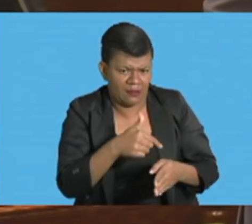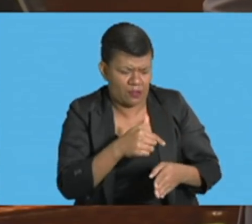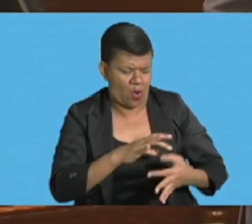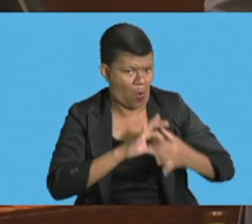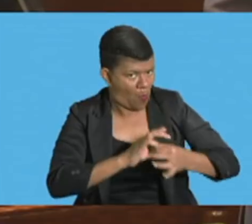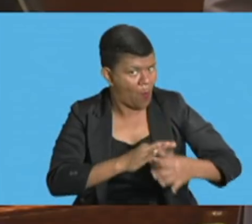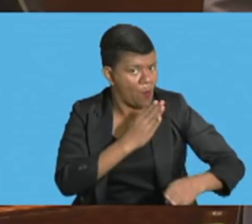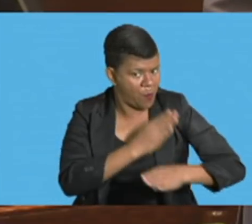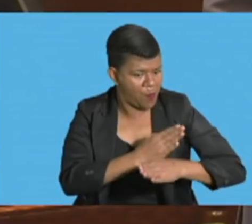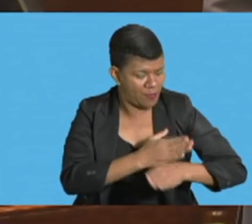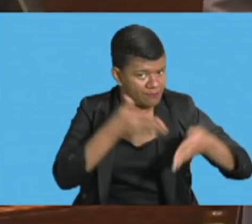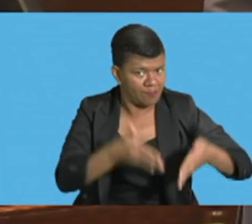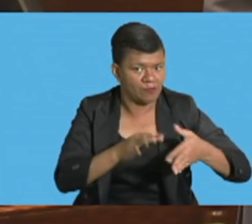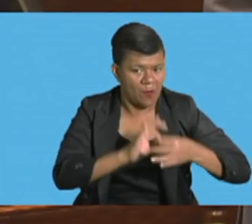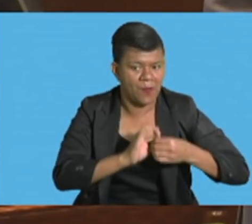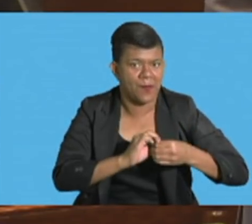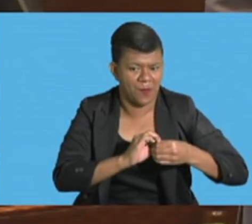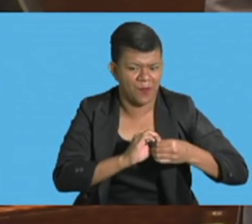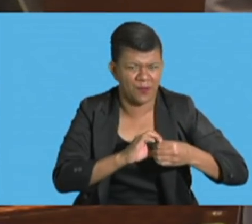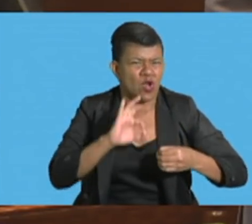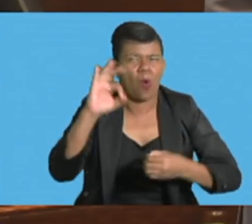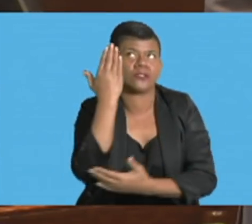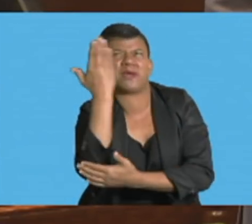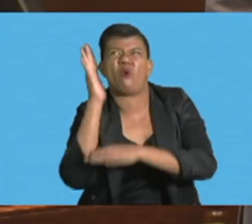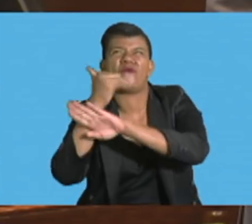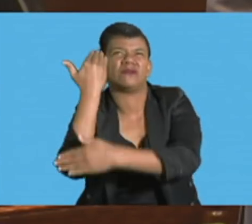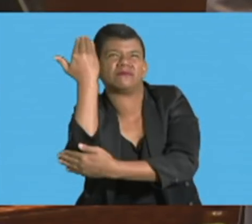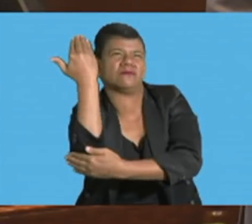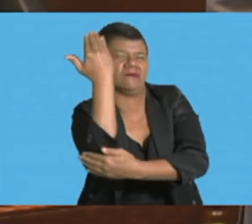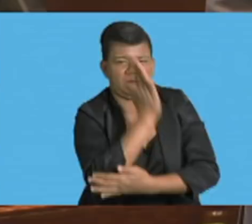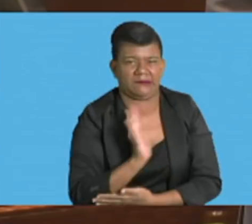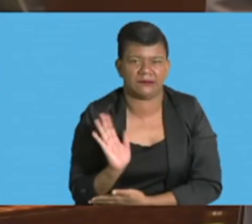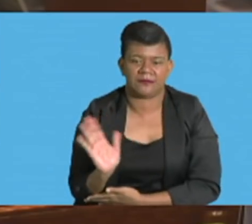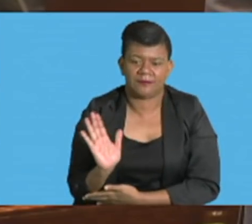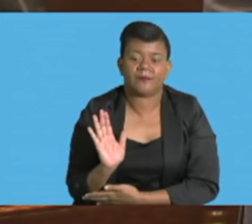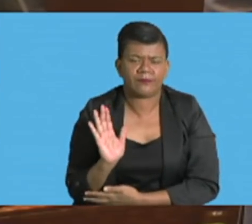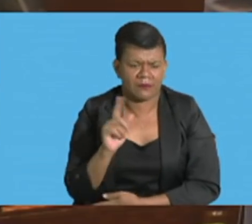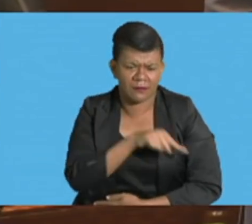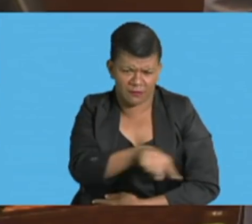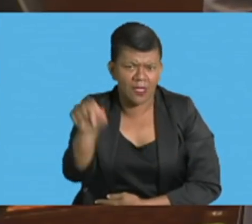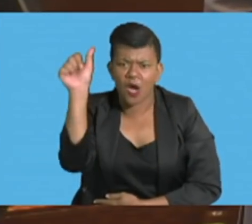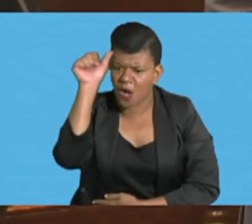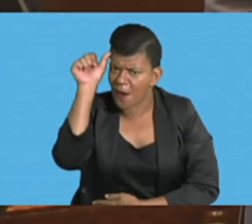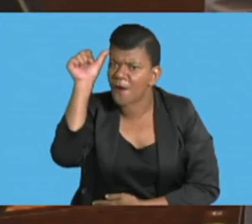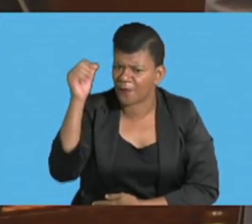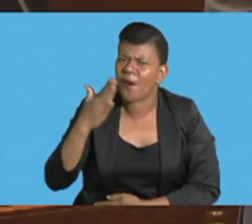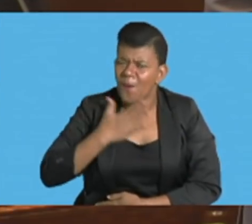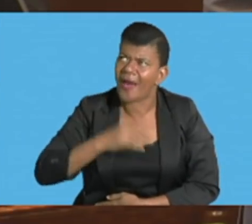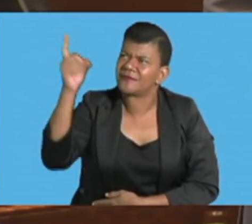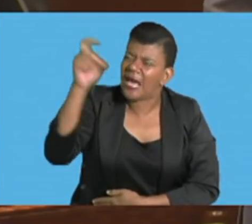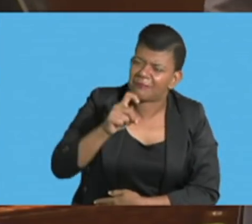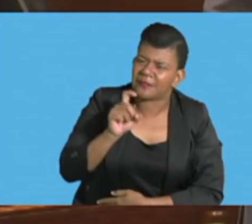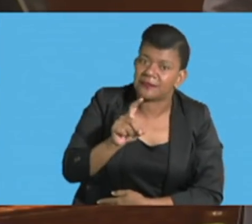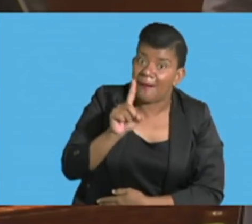a business-friendly environment while recognizing the need to bring in the skill sets required in a modern, thriving,